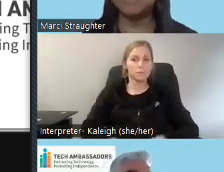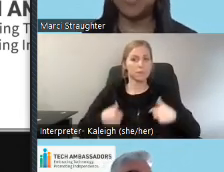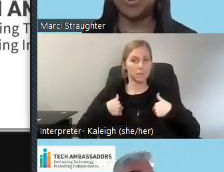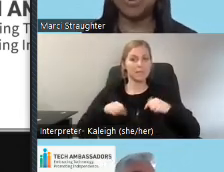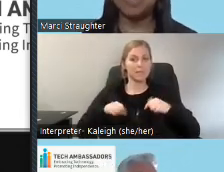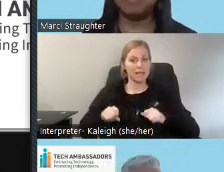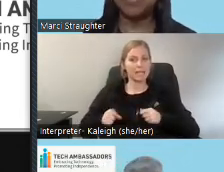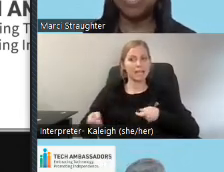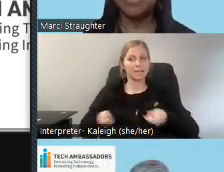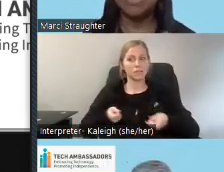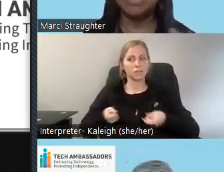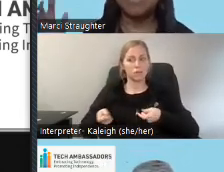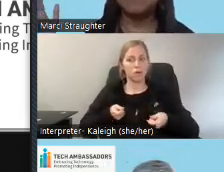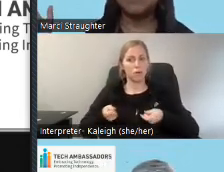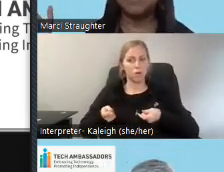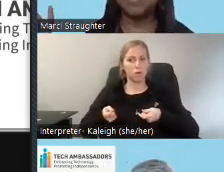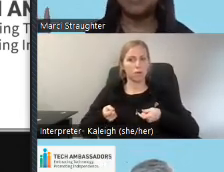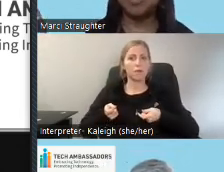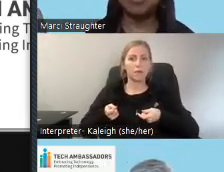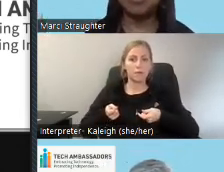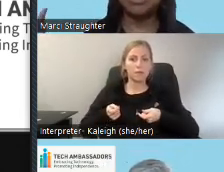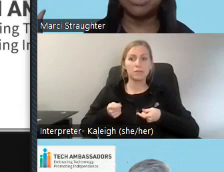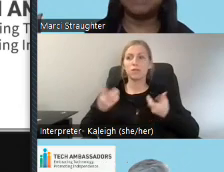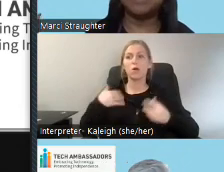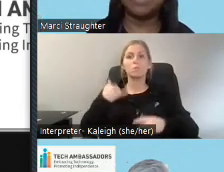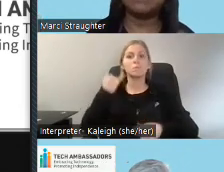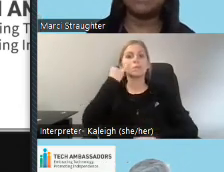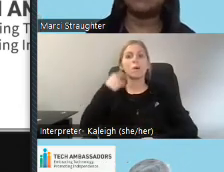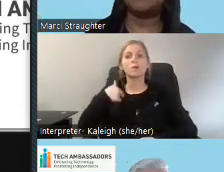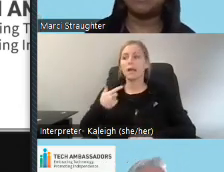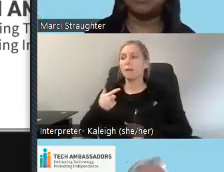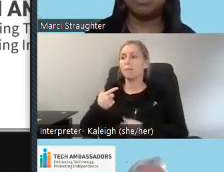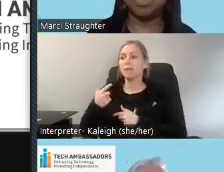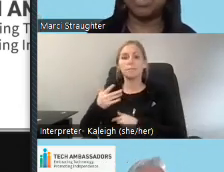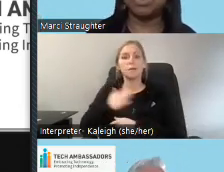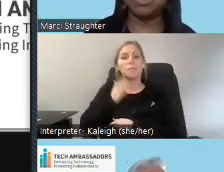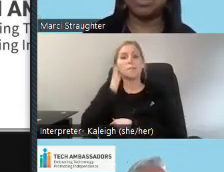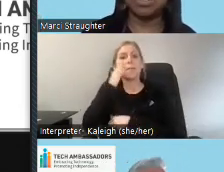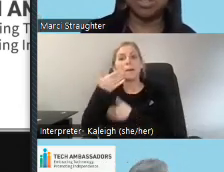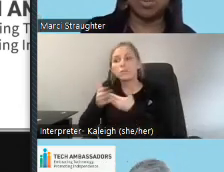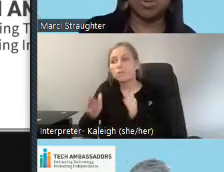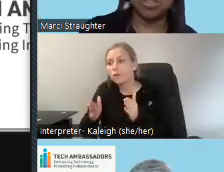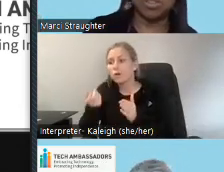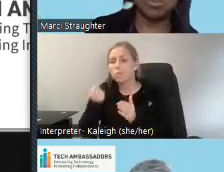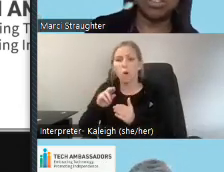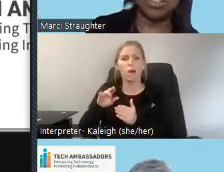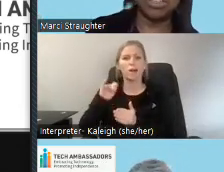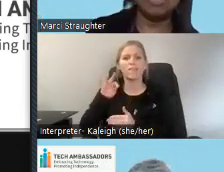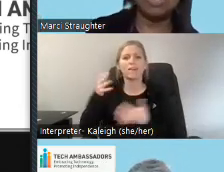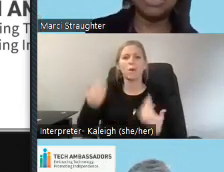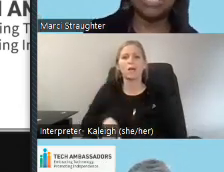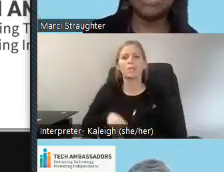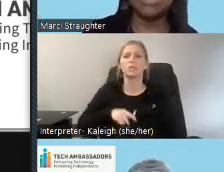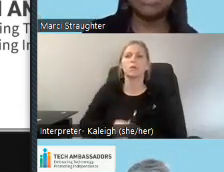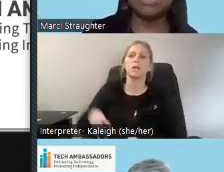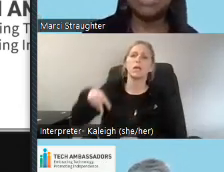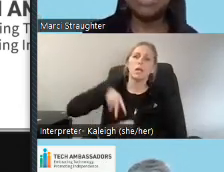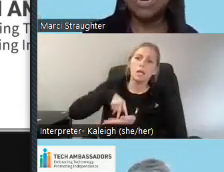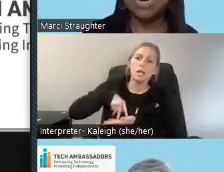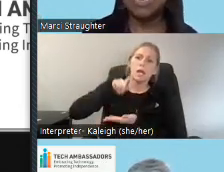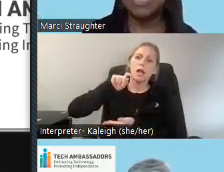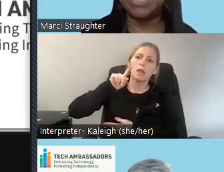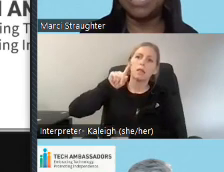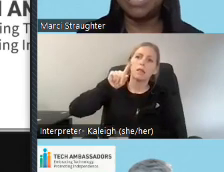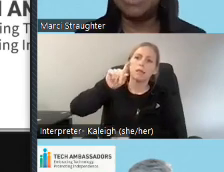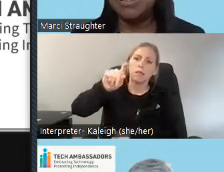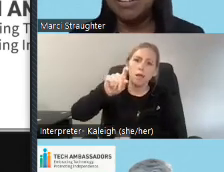it from if I'm in my room or something like that, or if I don't want to go onto the wall to where the thermostat is,